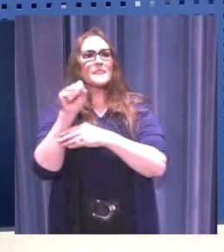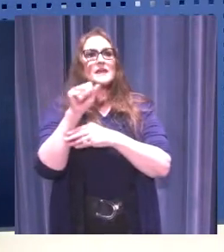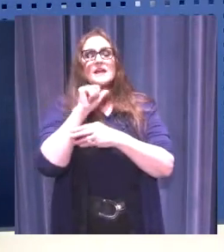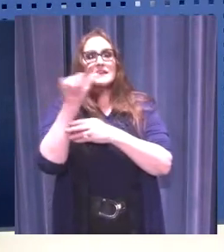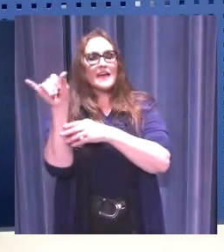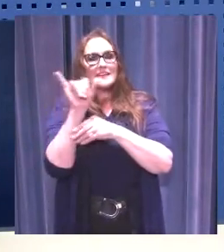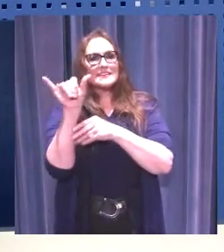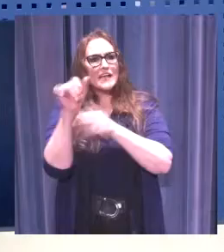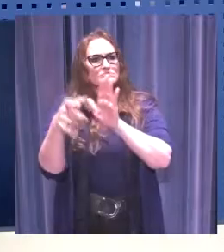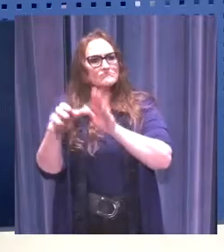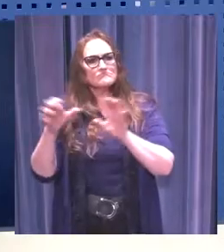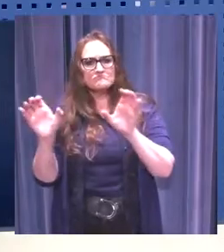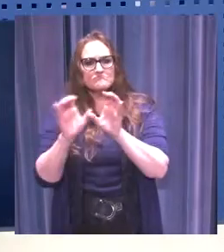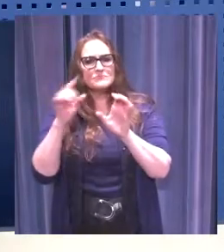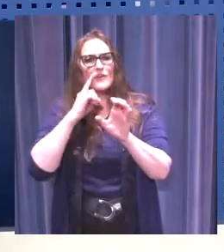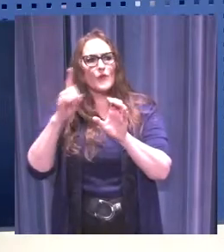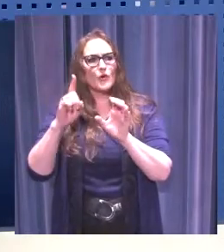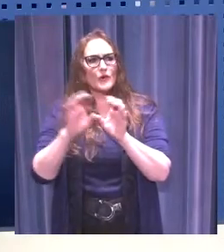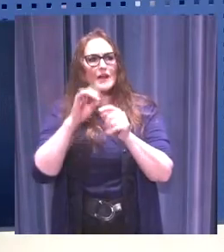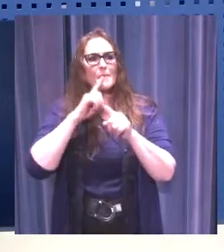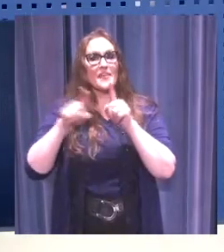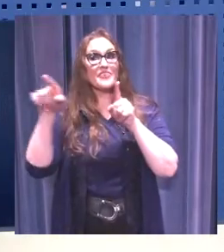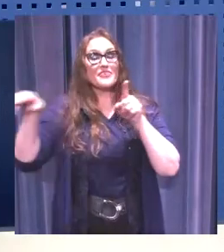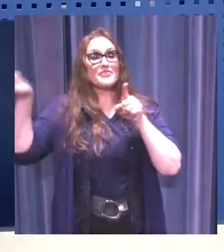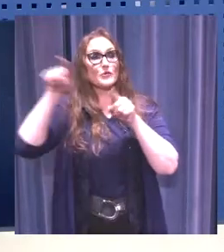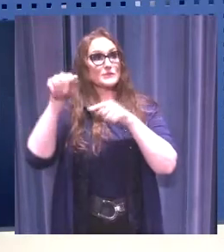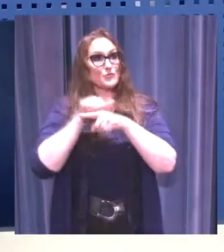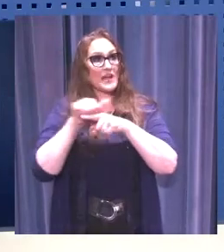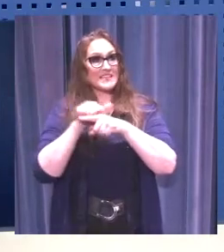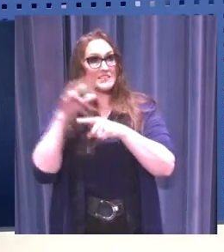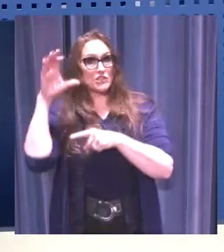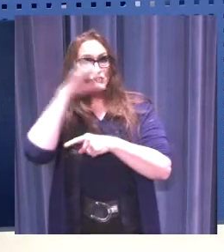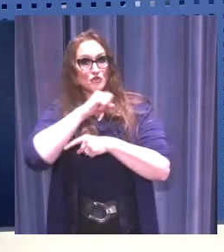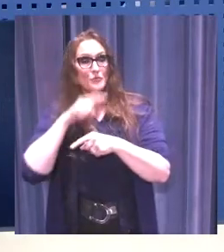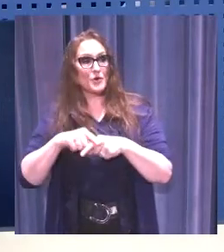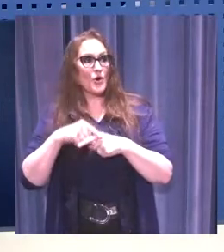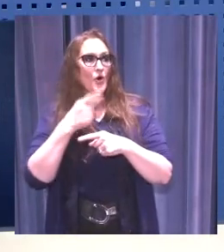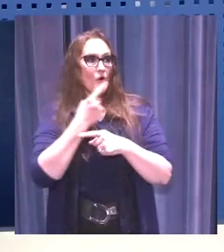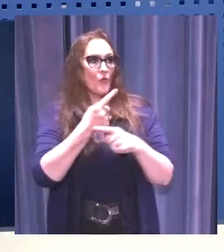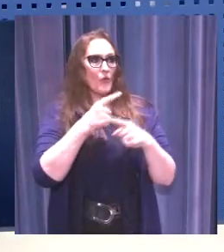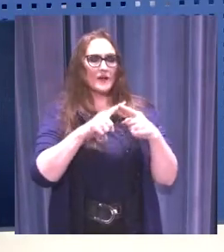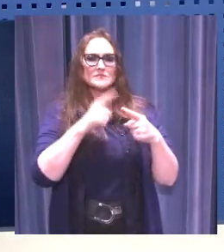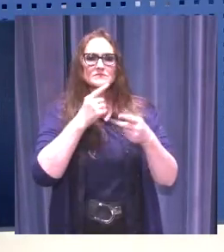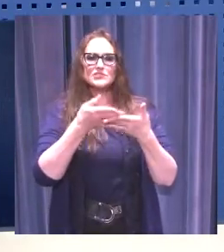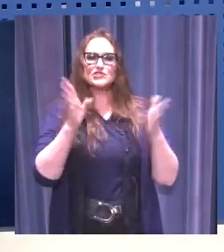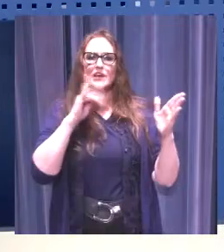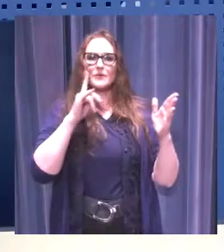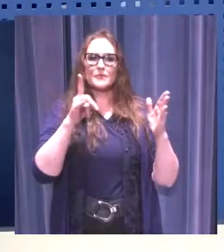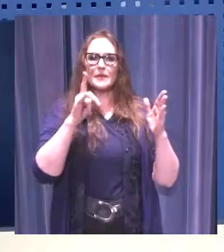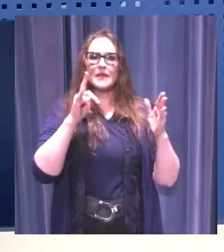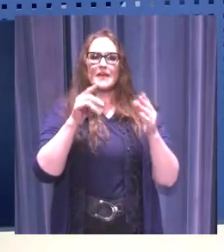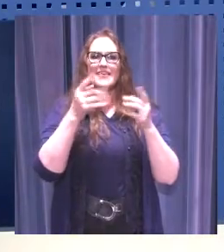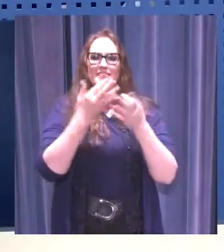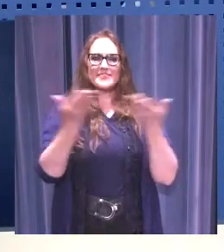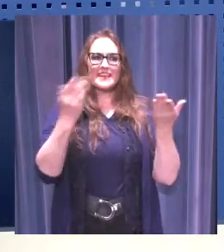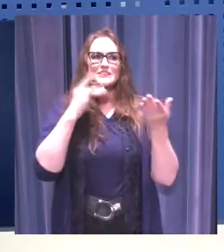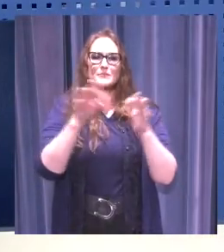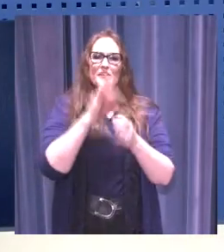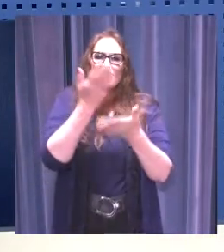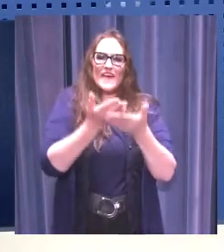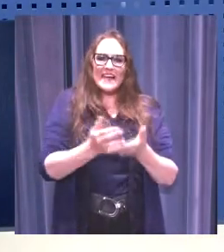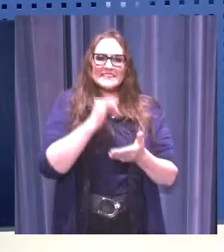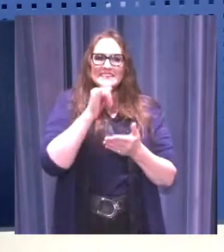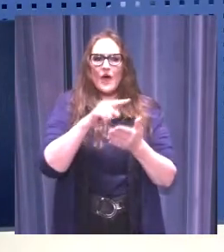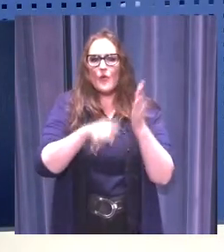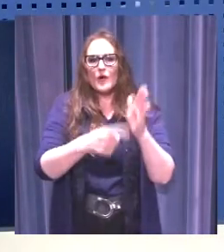criteria for accreditation, these assumed practices are: 1, generally matters to be determined as facts rather than matters